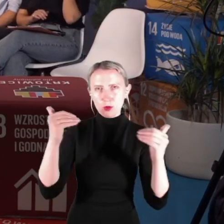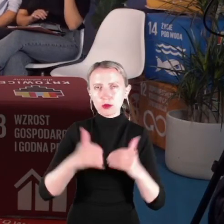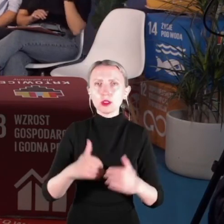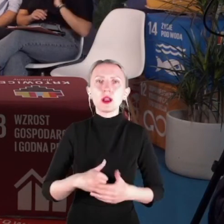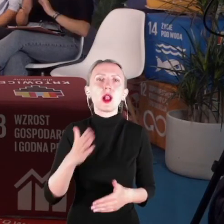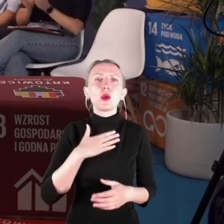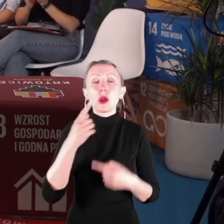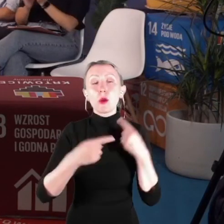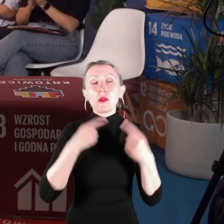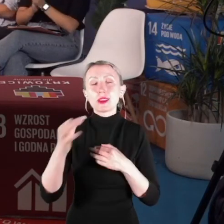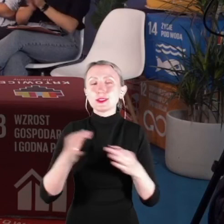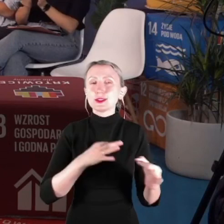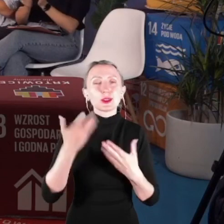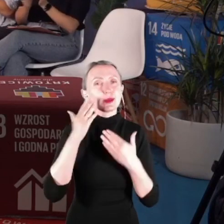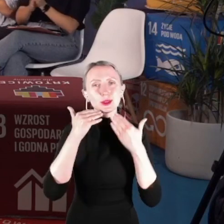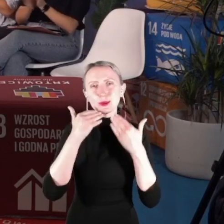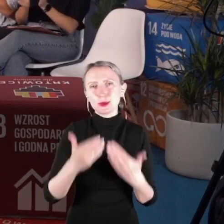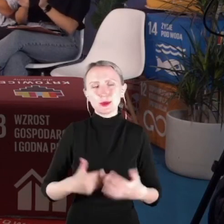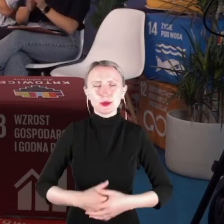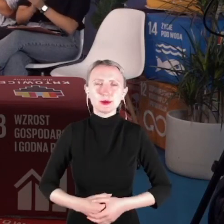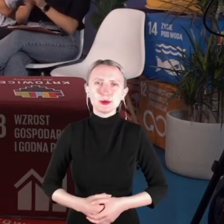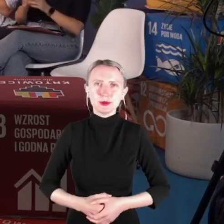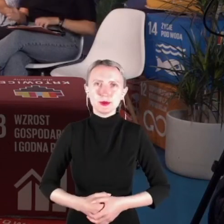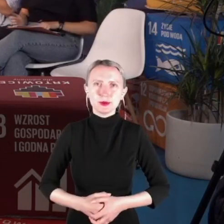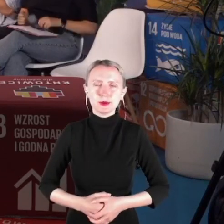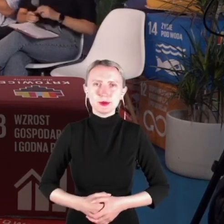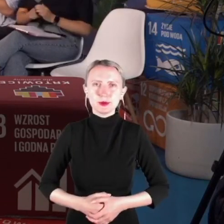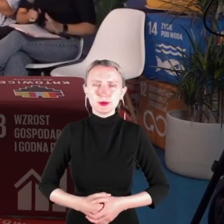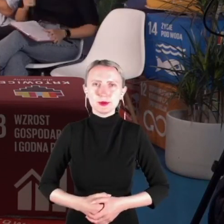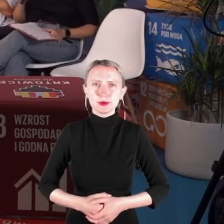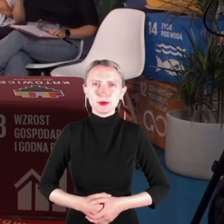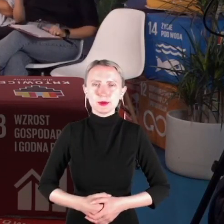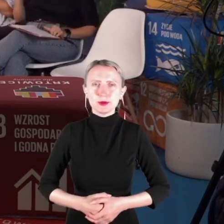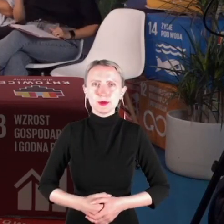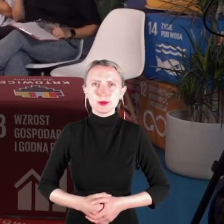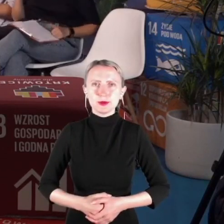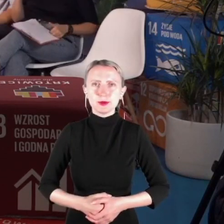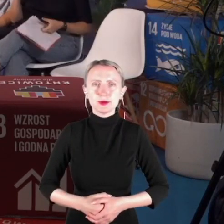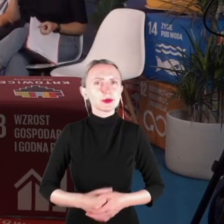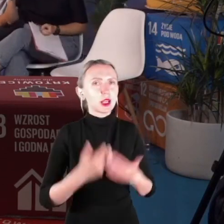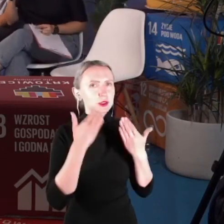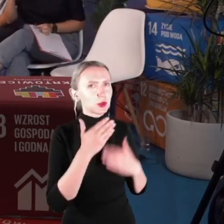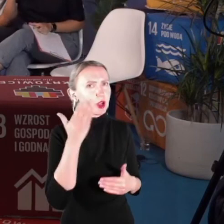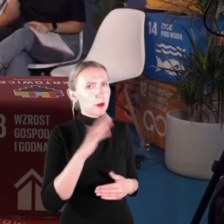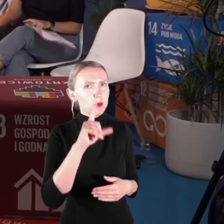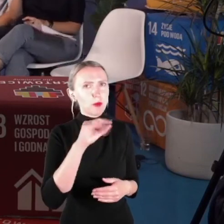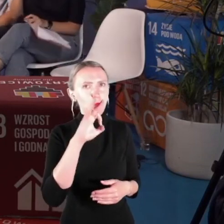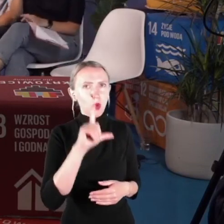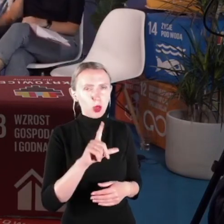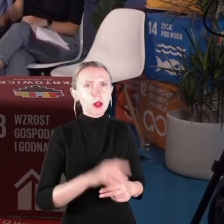much for your attention. Thank you very much, Paul.